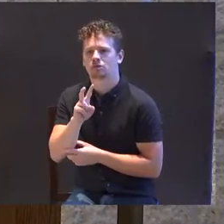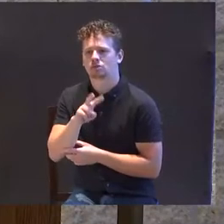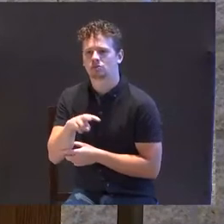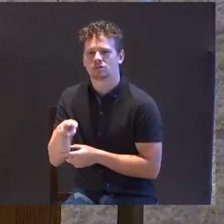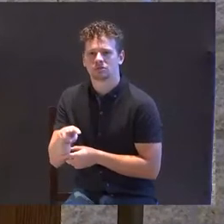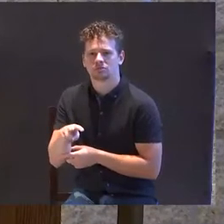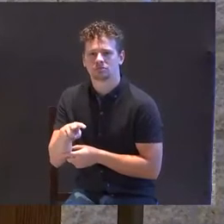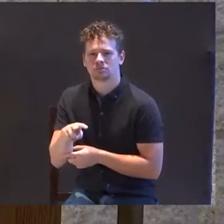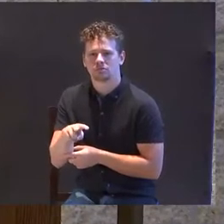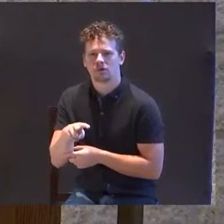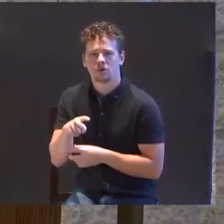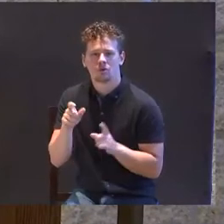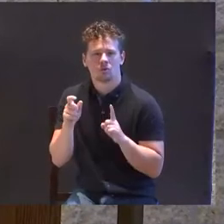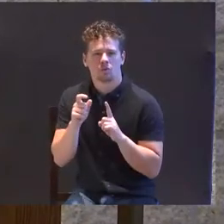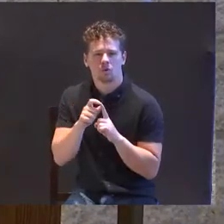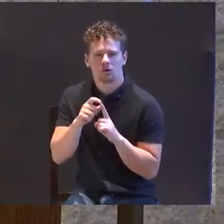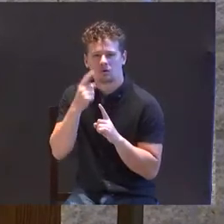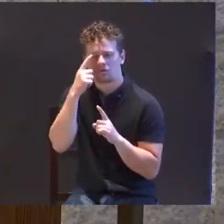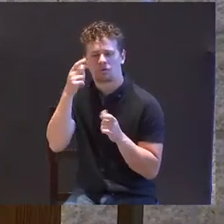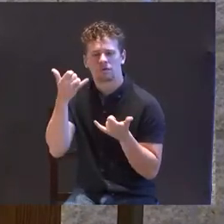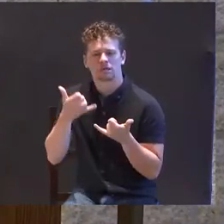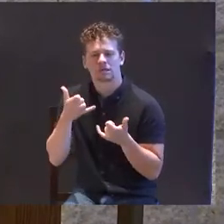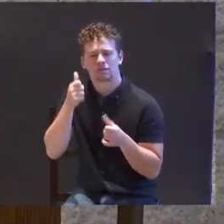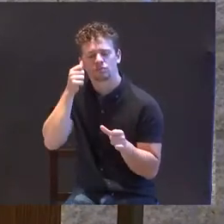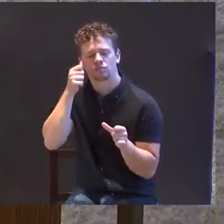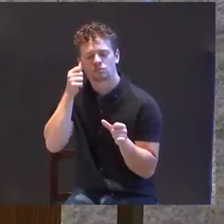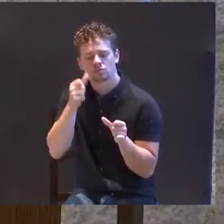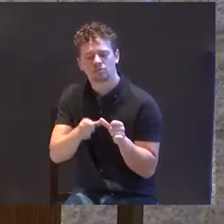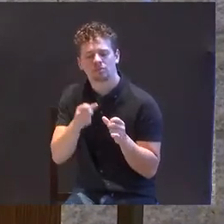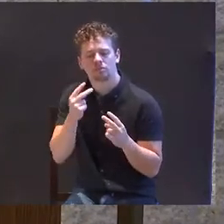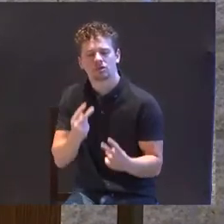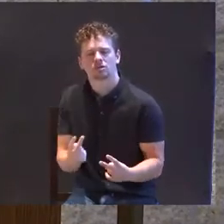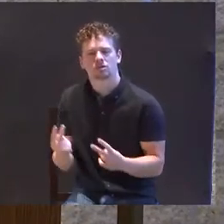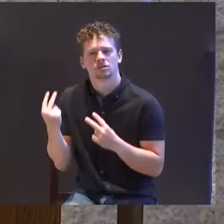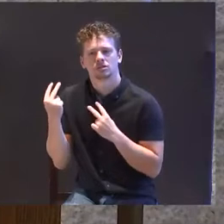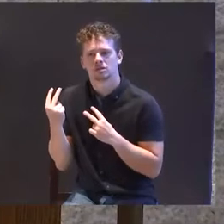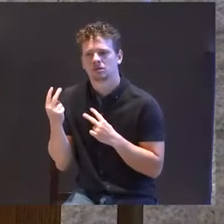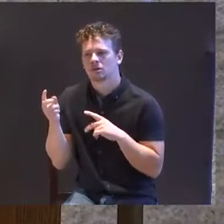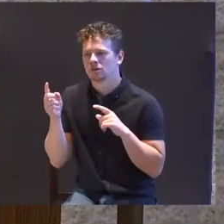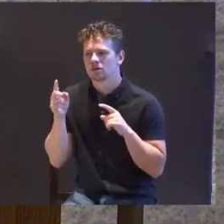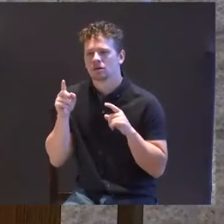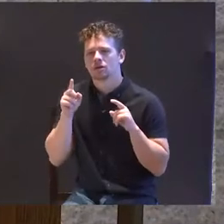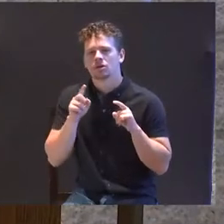is remembrance. You live in my heart.